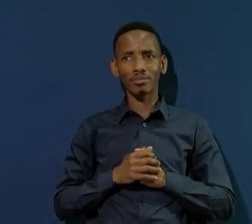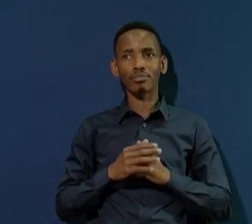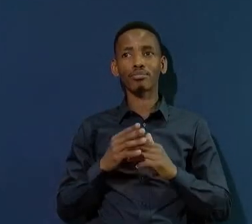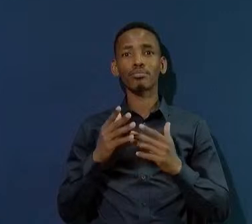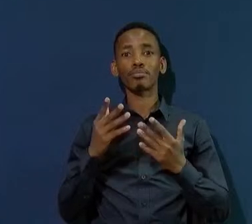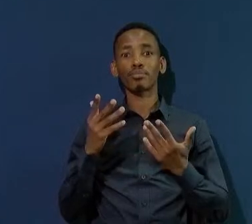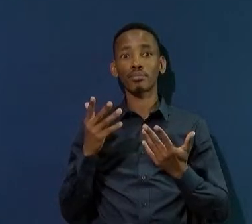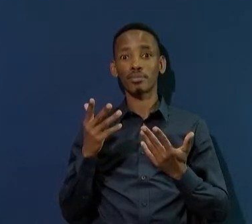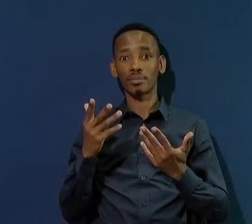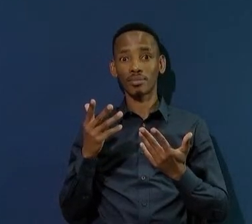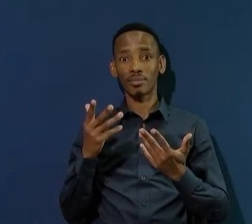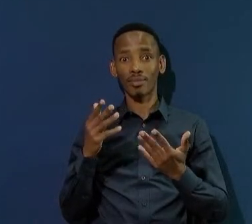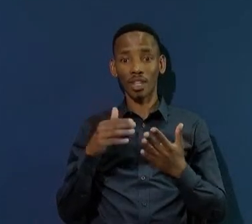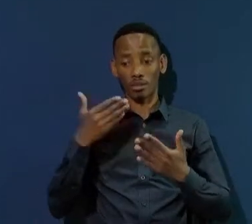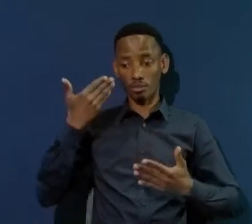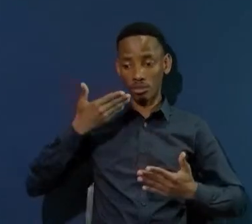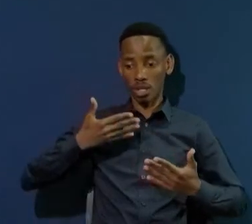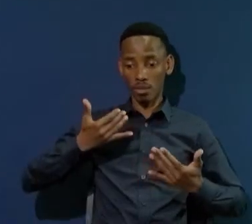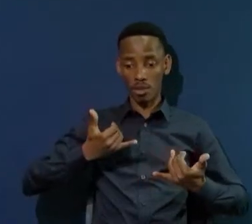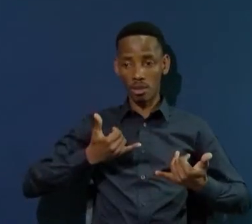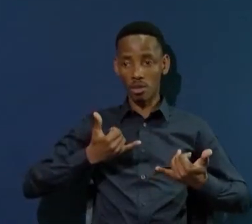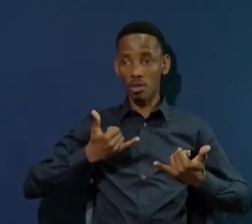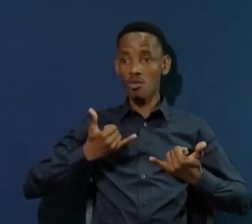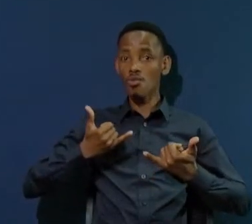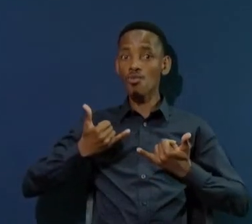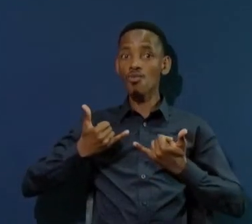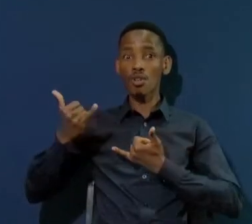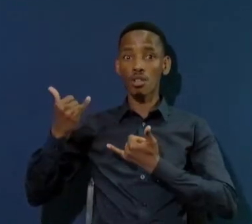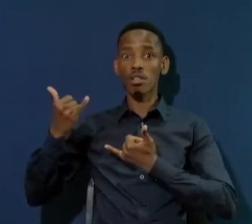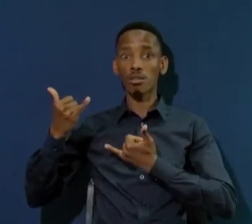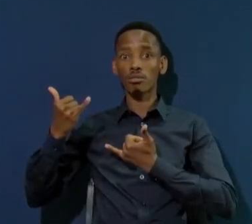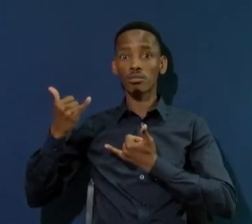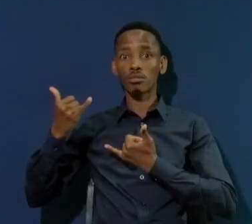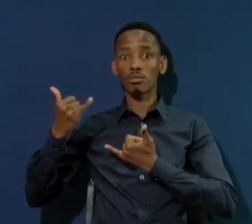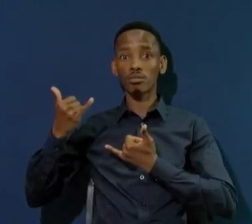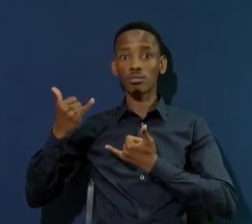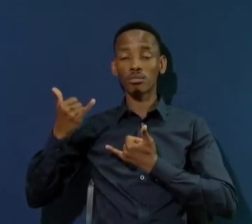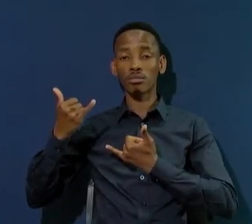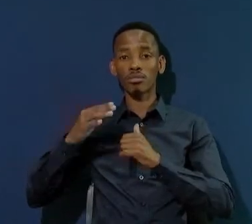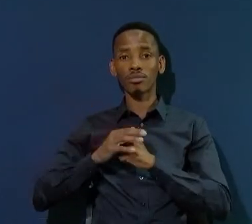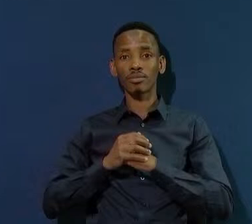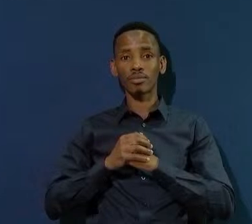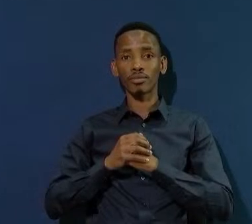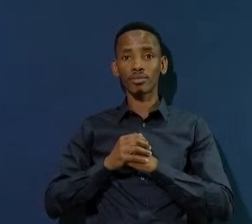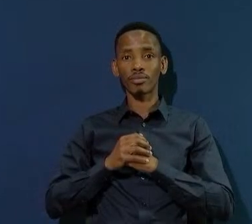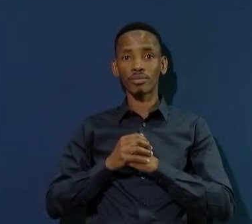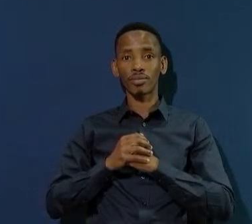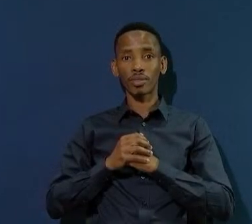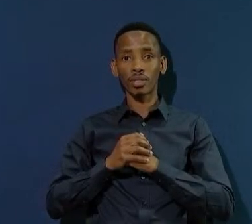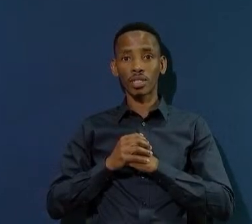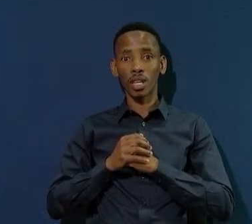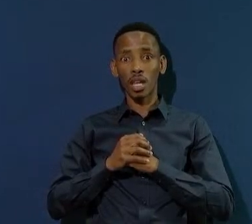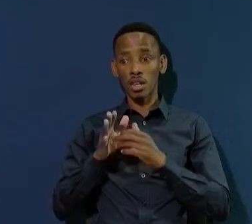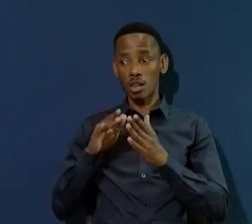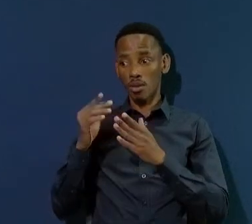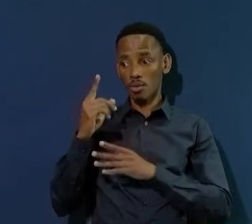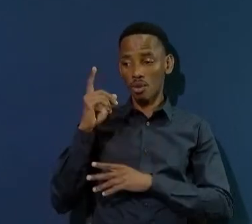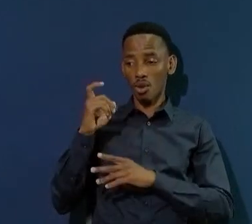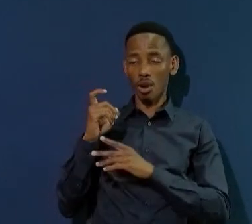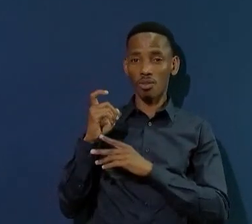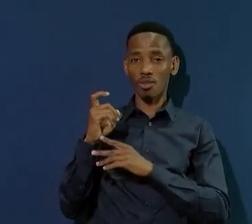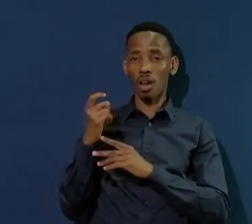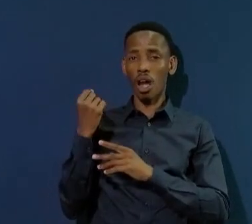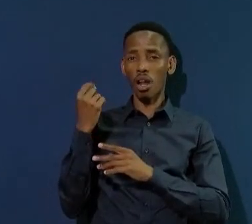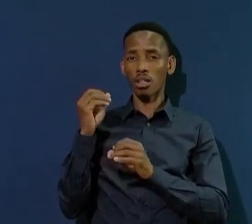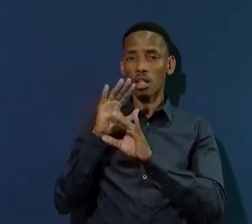especially from a youthful perspective, just by virtue of being a young person, the content of the message you're trying to convey has never been the problem.